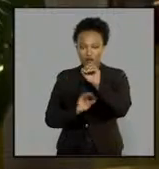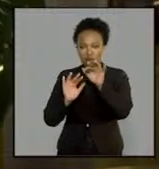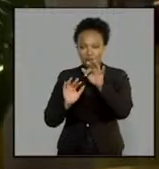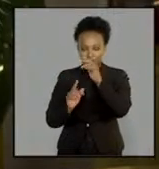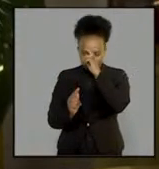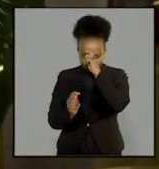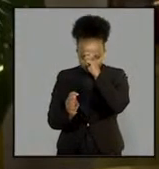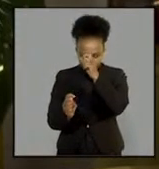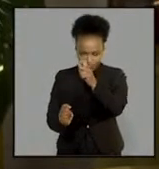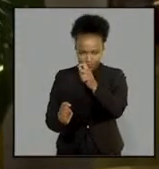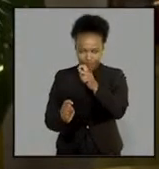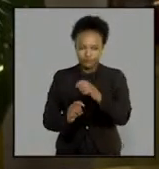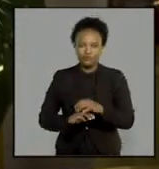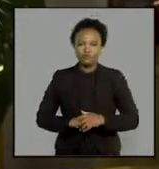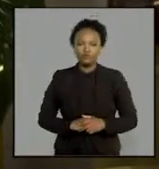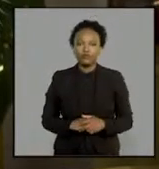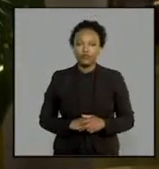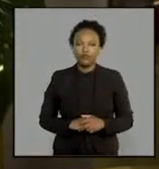large.